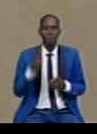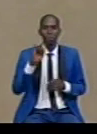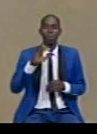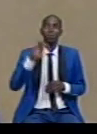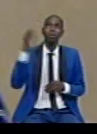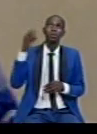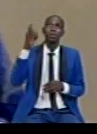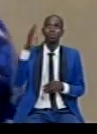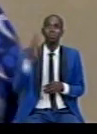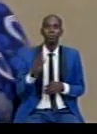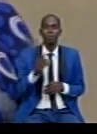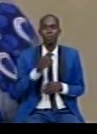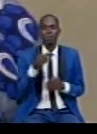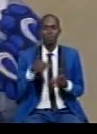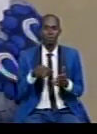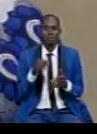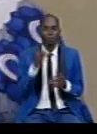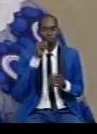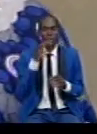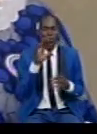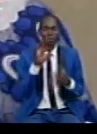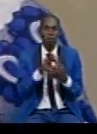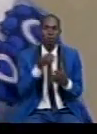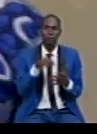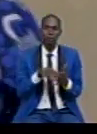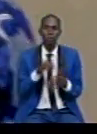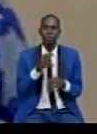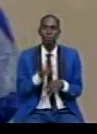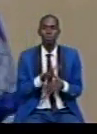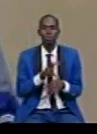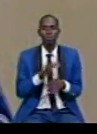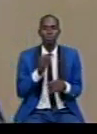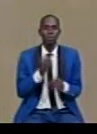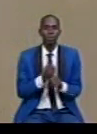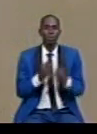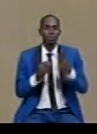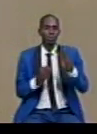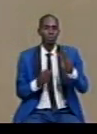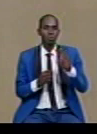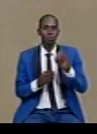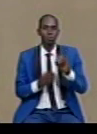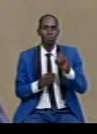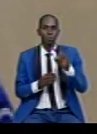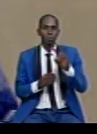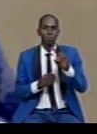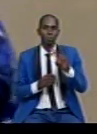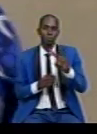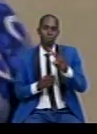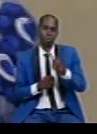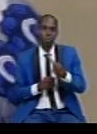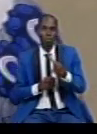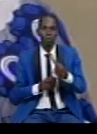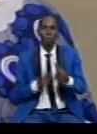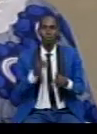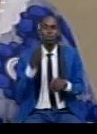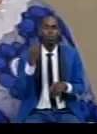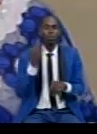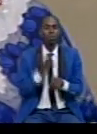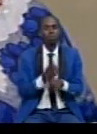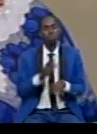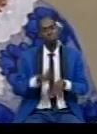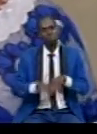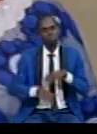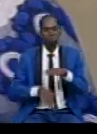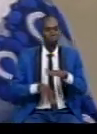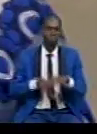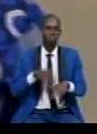joined this commission in the year 2021. I was just taking a stroll in my area